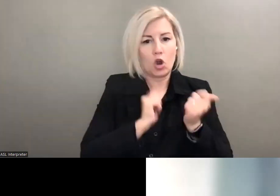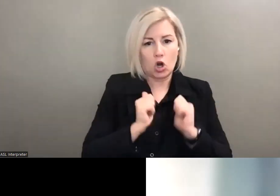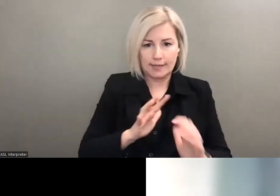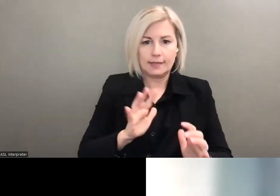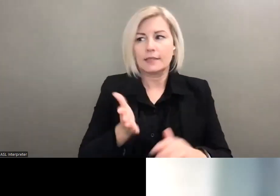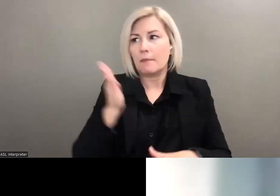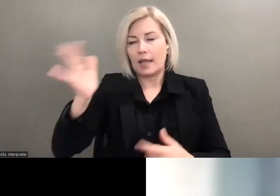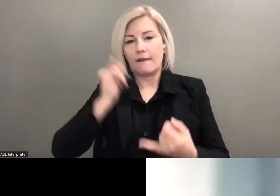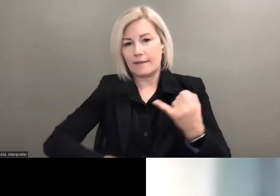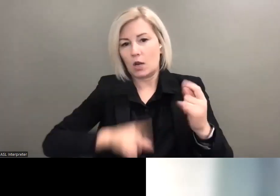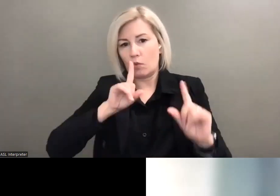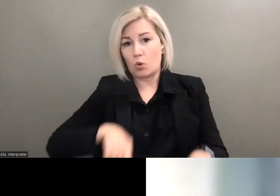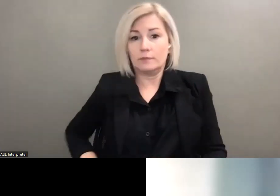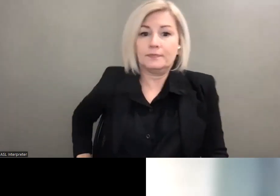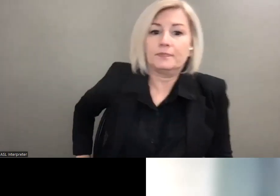report.